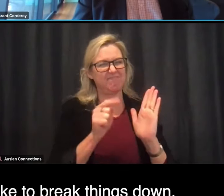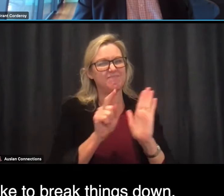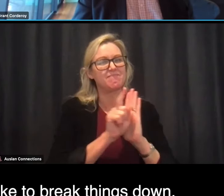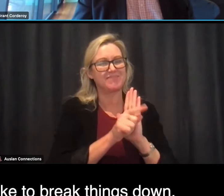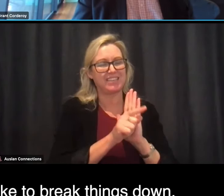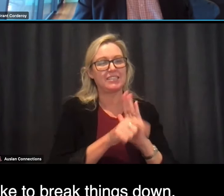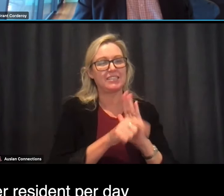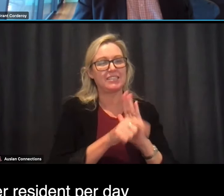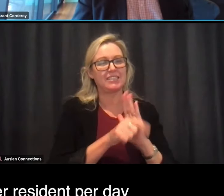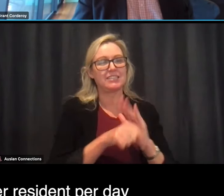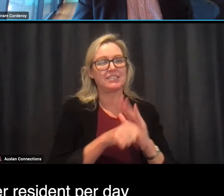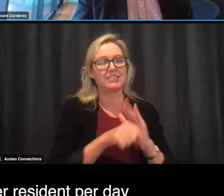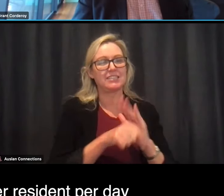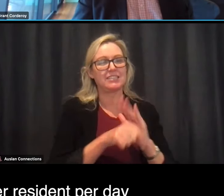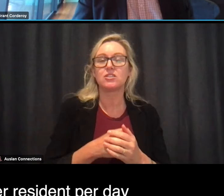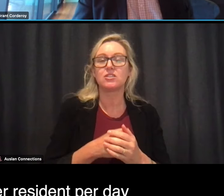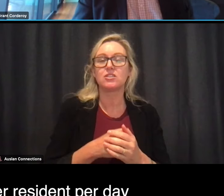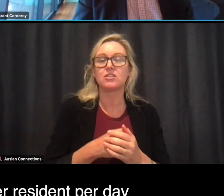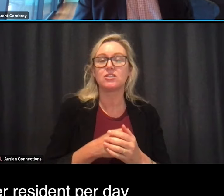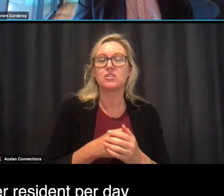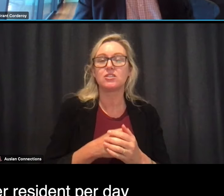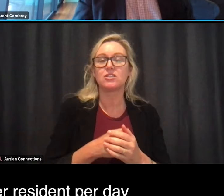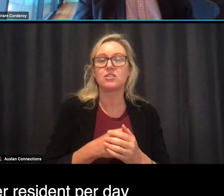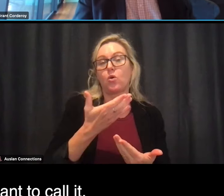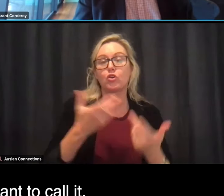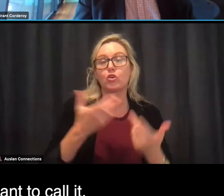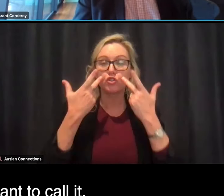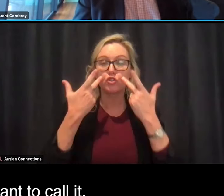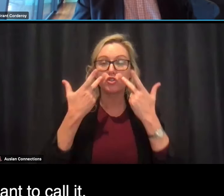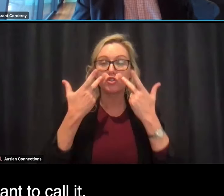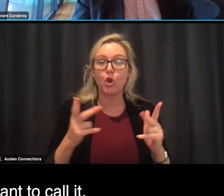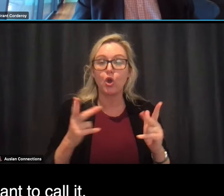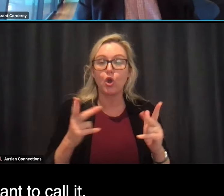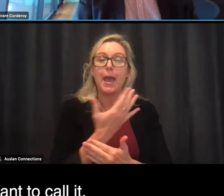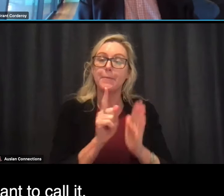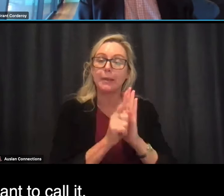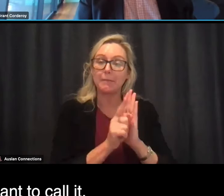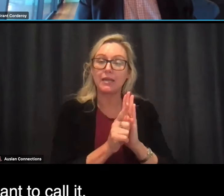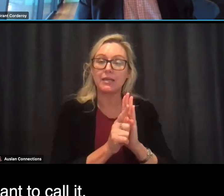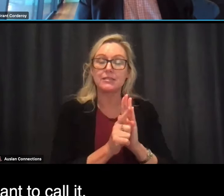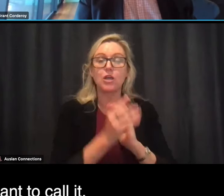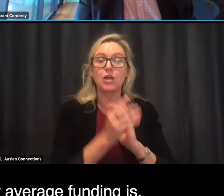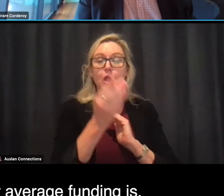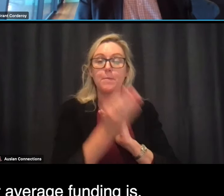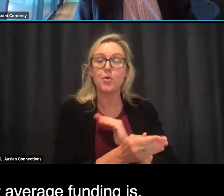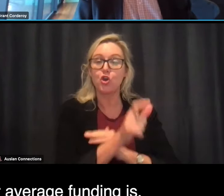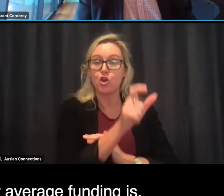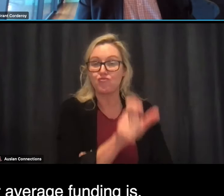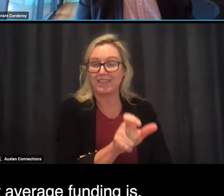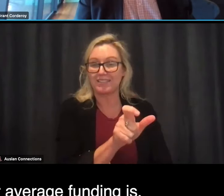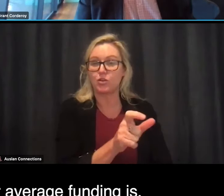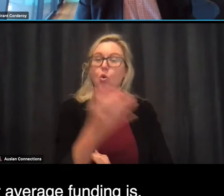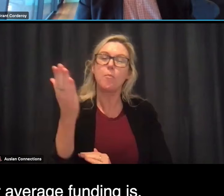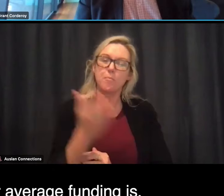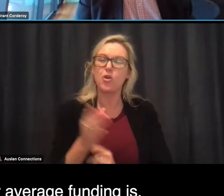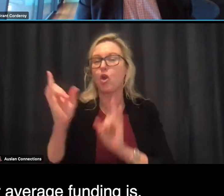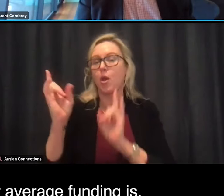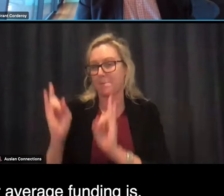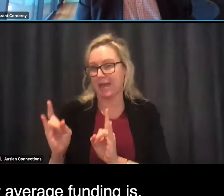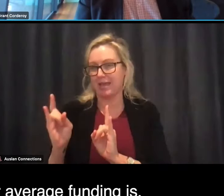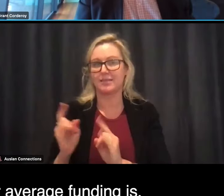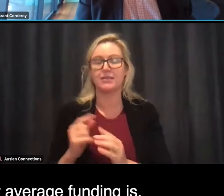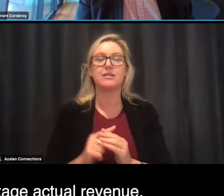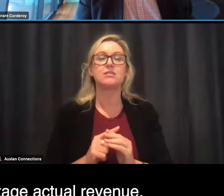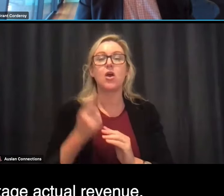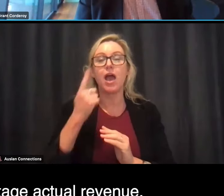things down, and it's shown on here to per resident per day or per bed day, if you want to call it. So let's have a look at your average